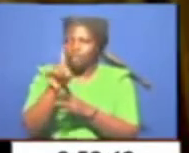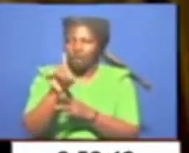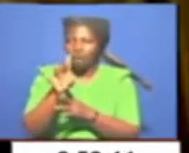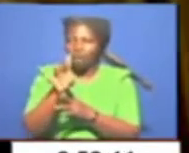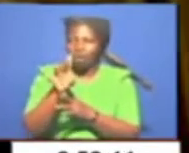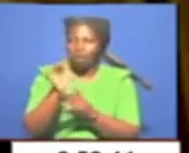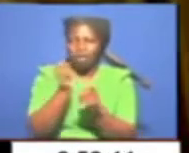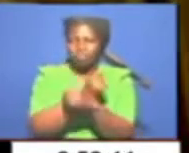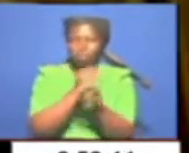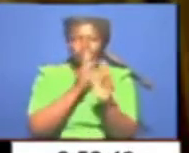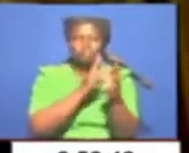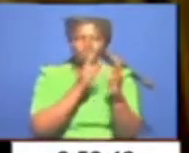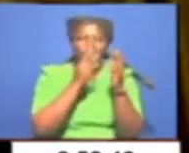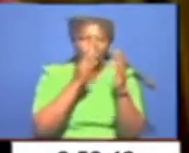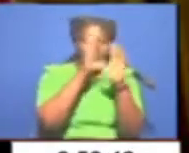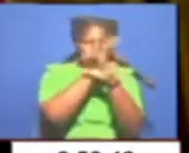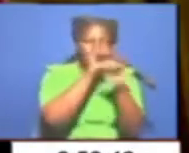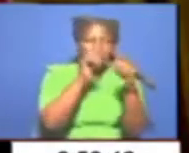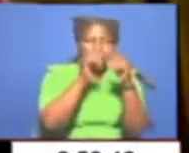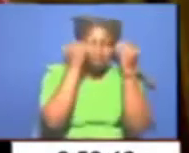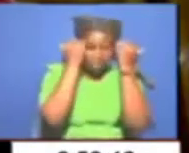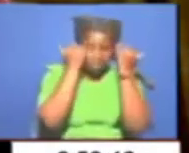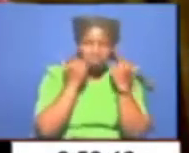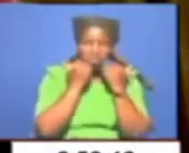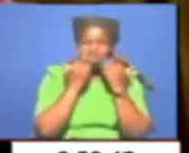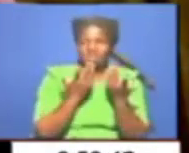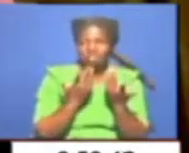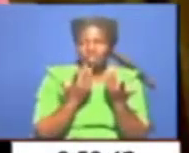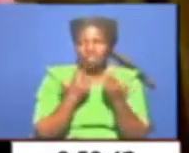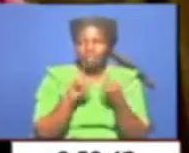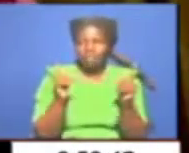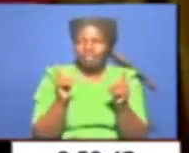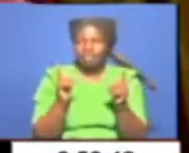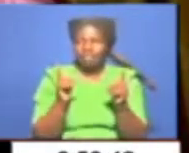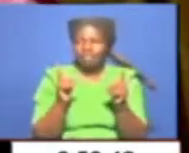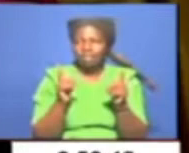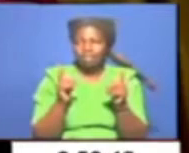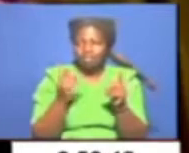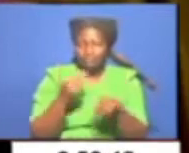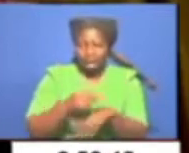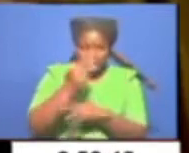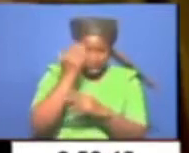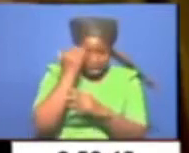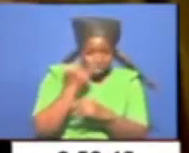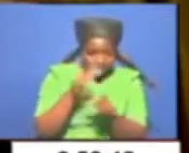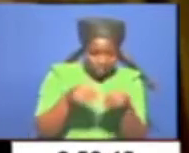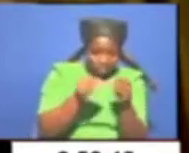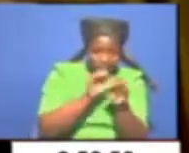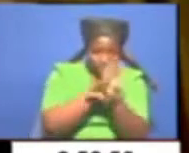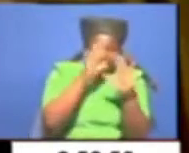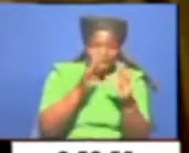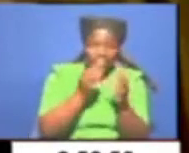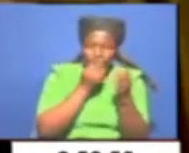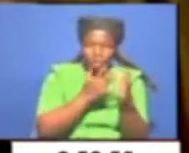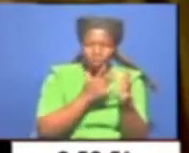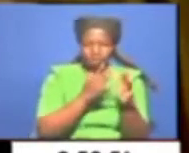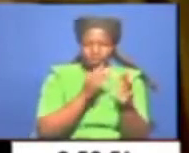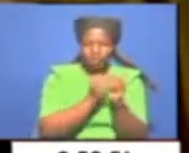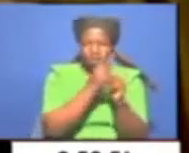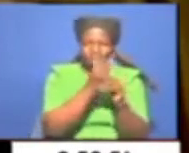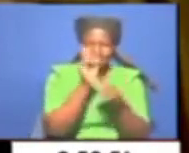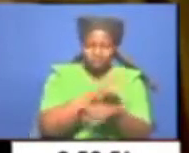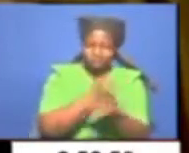him. But since the Traffic Act puts very clear defined time periods, 14 days to do A, 14 days to do B,